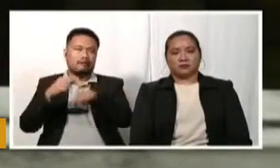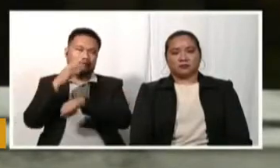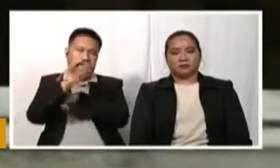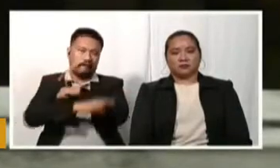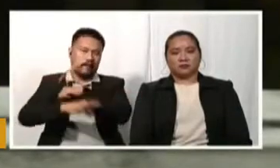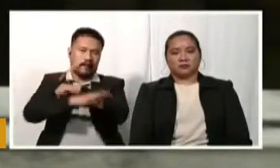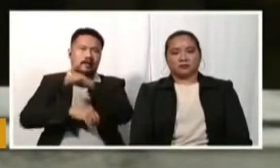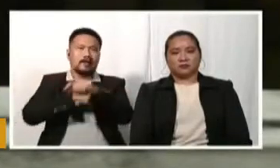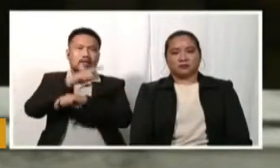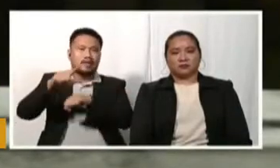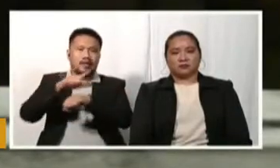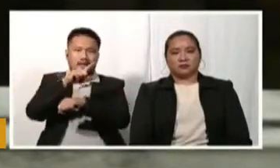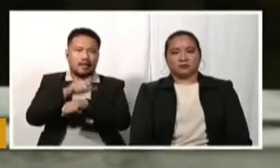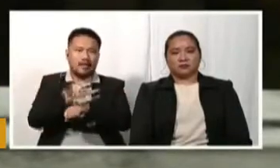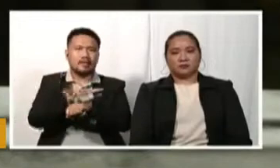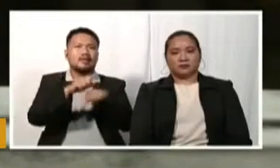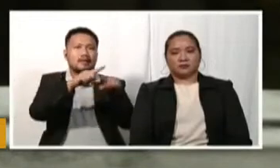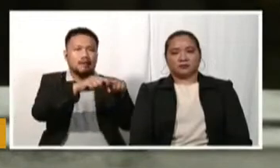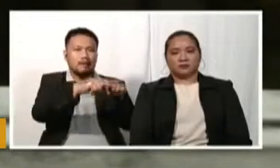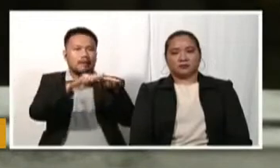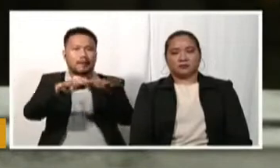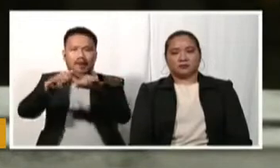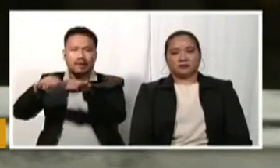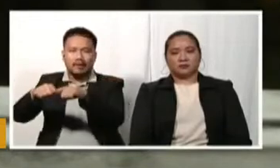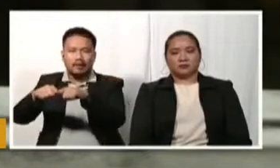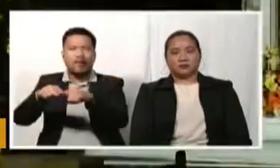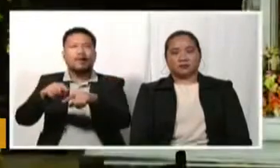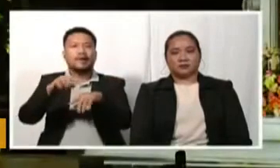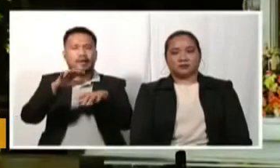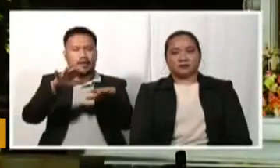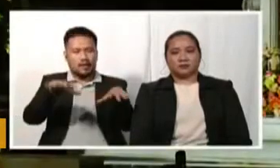their conduct and deeds, I judged them.